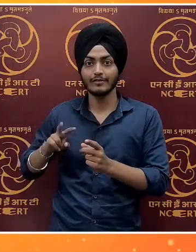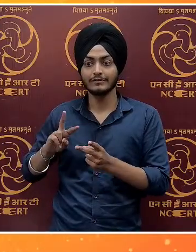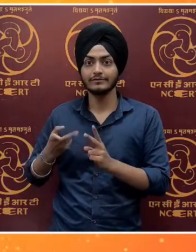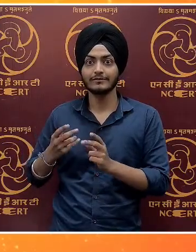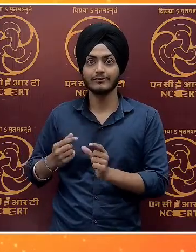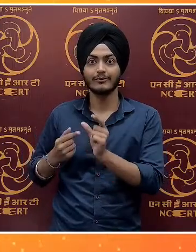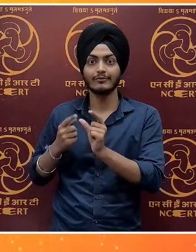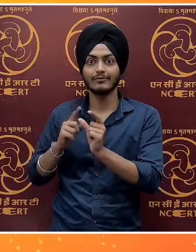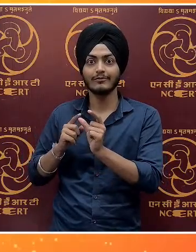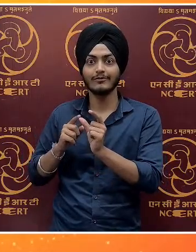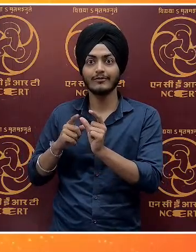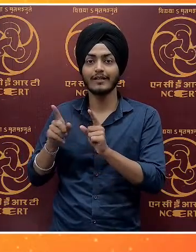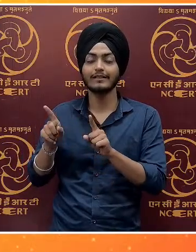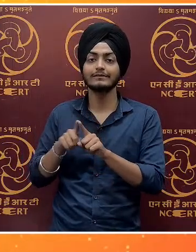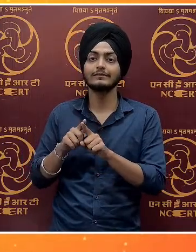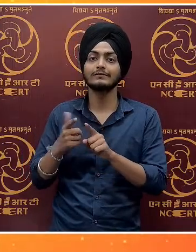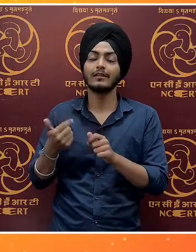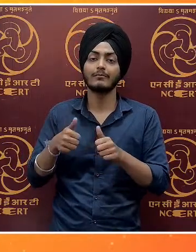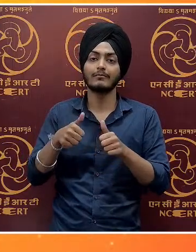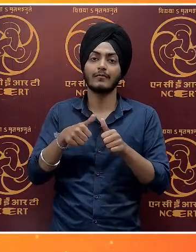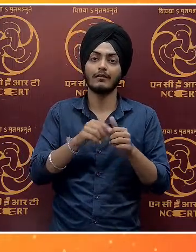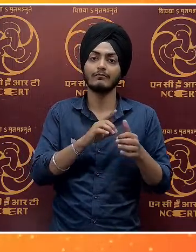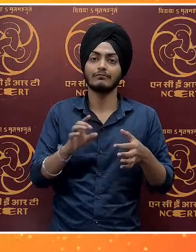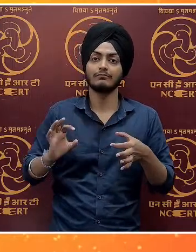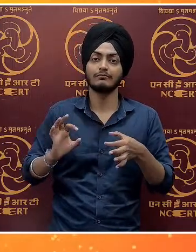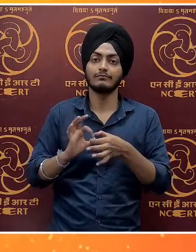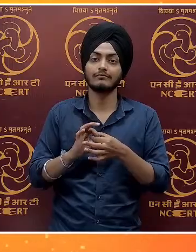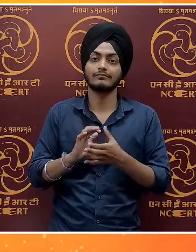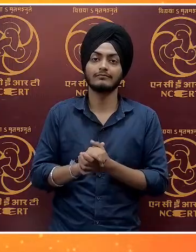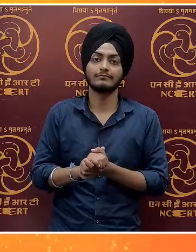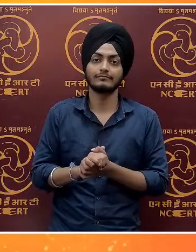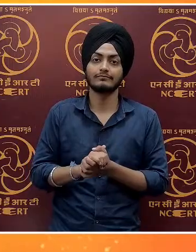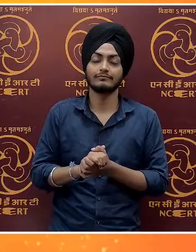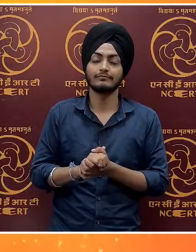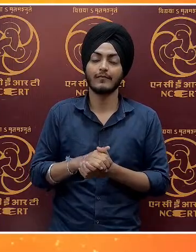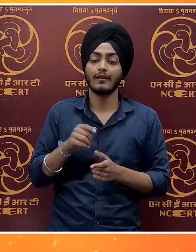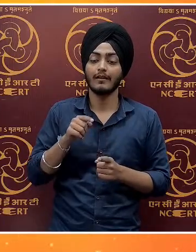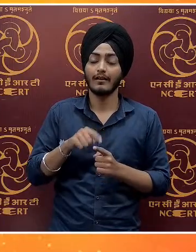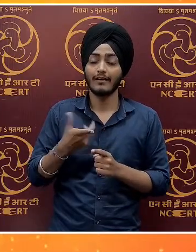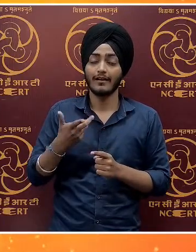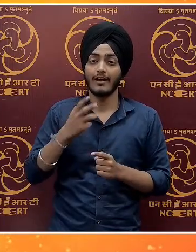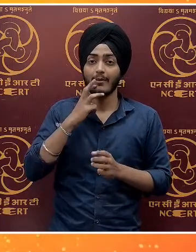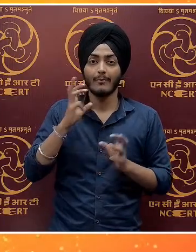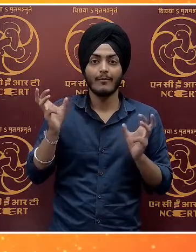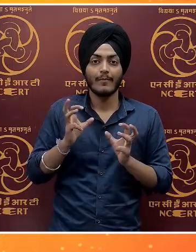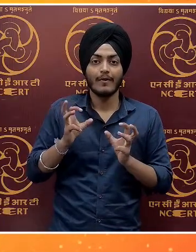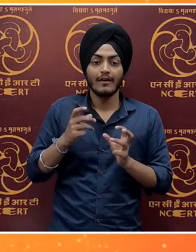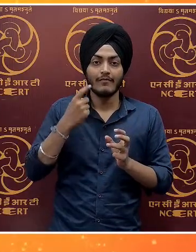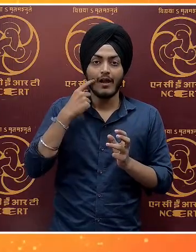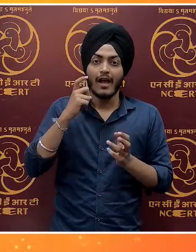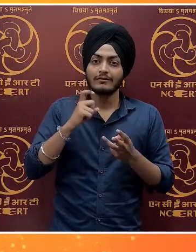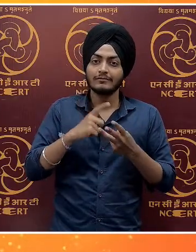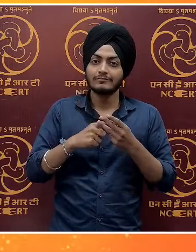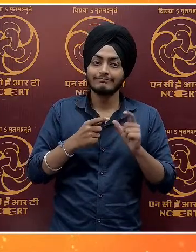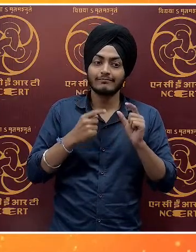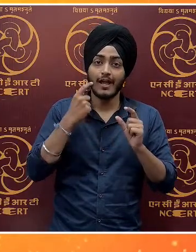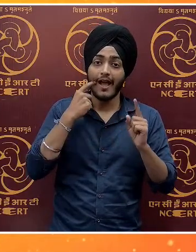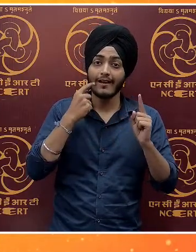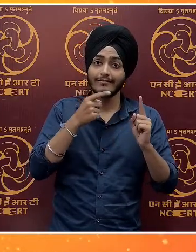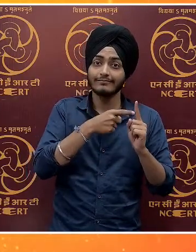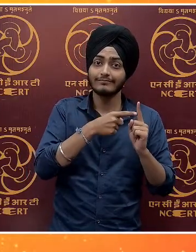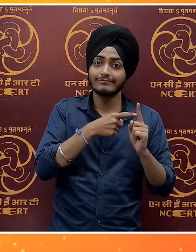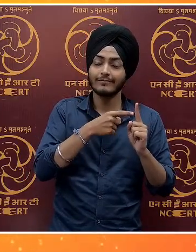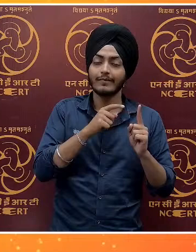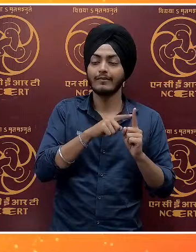uniform. Ice. An ice. Yes, an ice. Map. A map. A